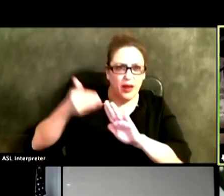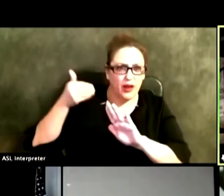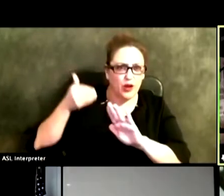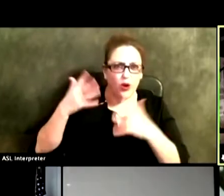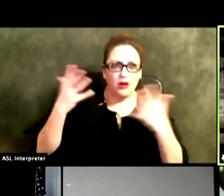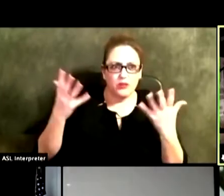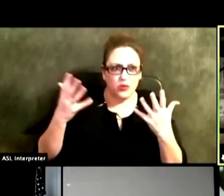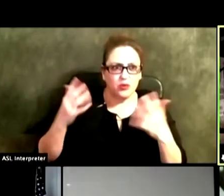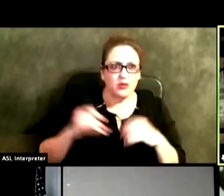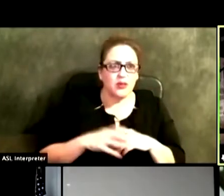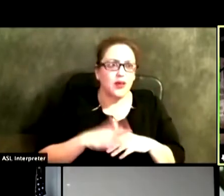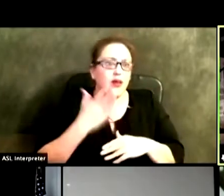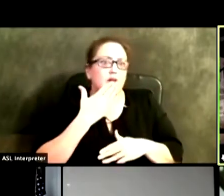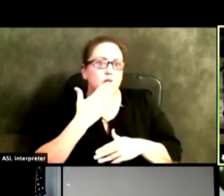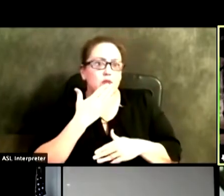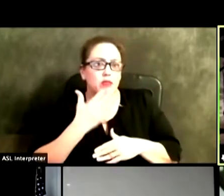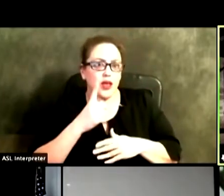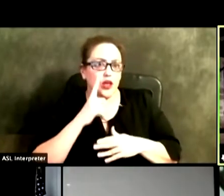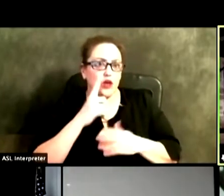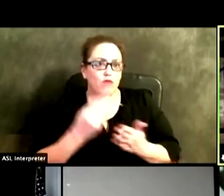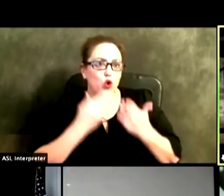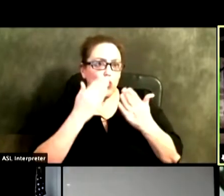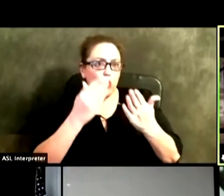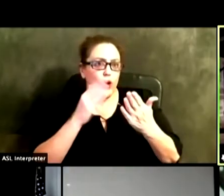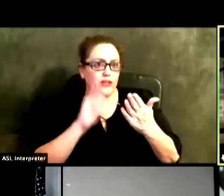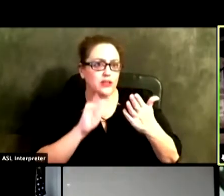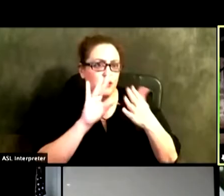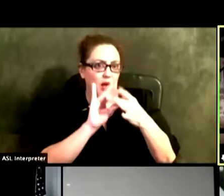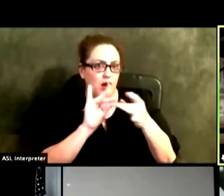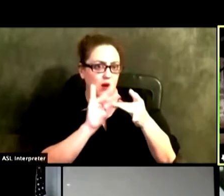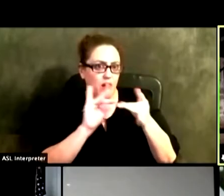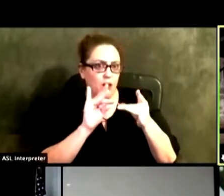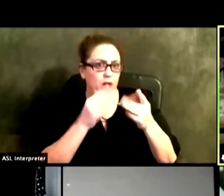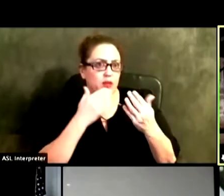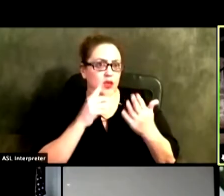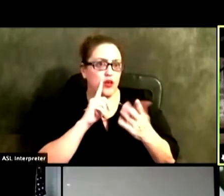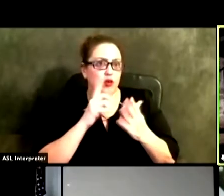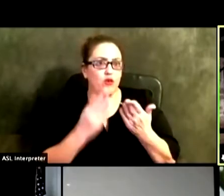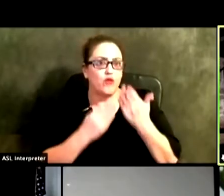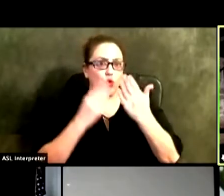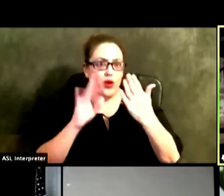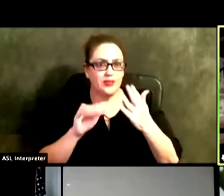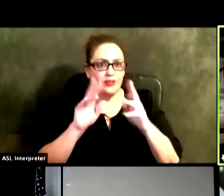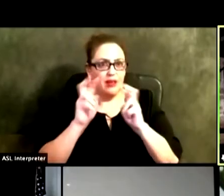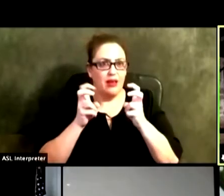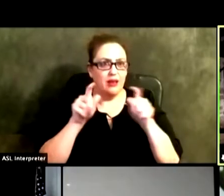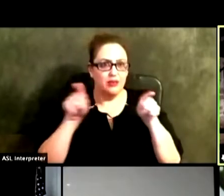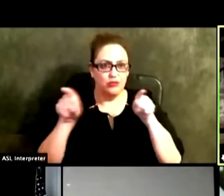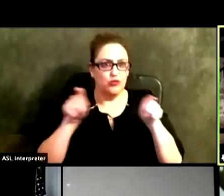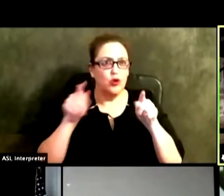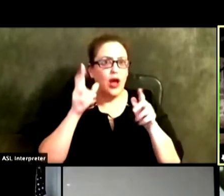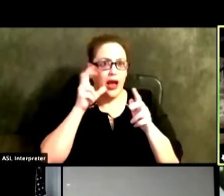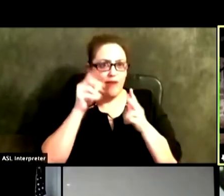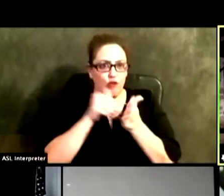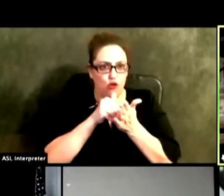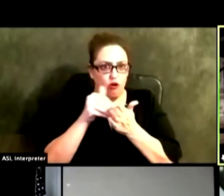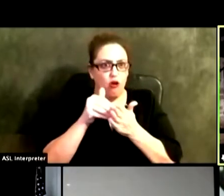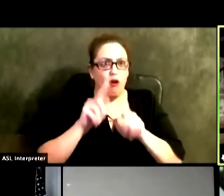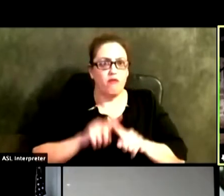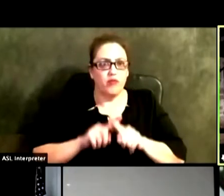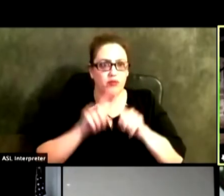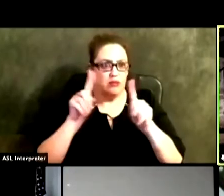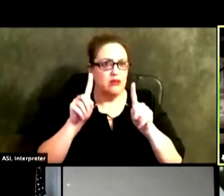David, thanks for raising distinction. I mean, it is something that I've heard many times, that question about the difference between